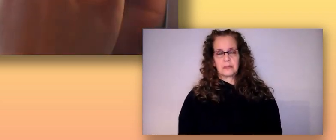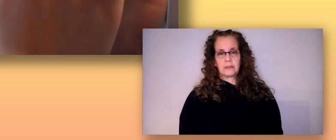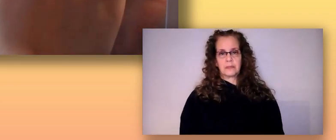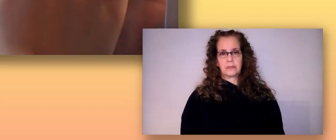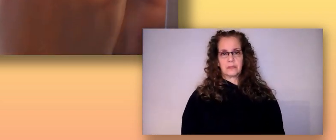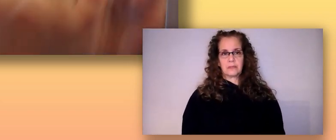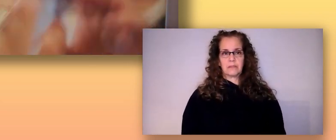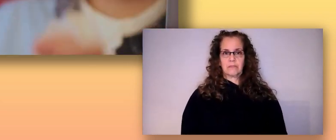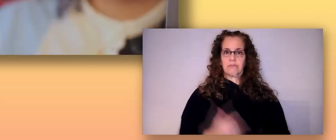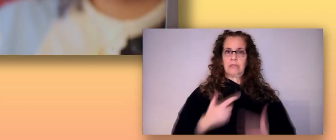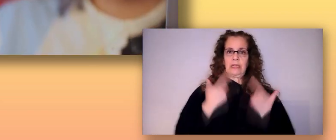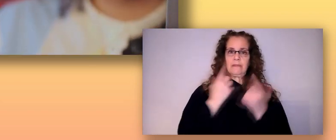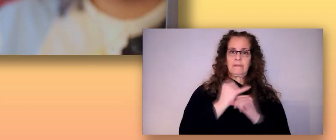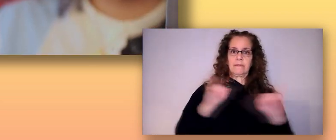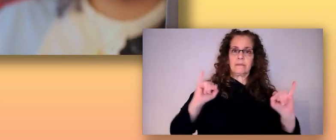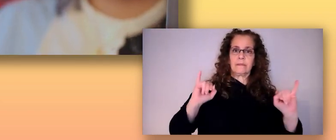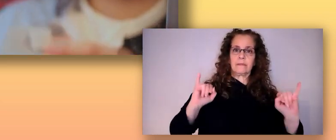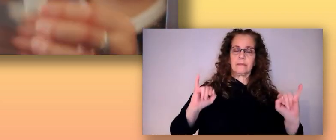Living on my own.